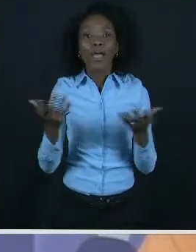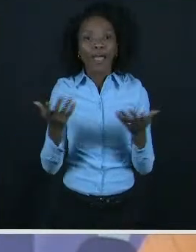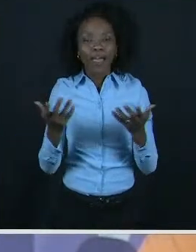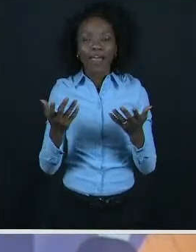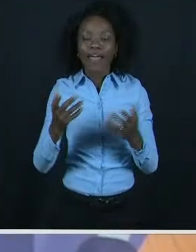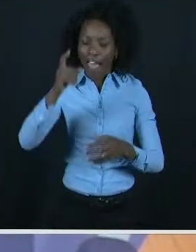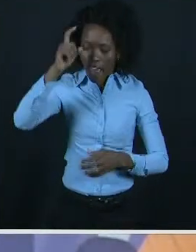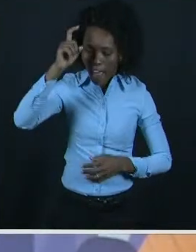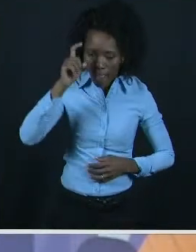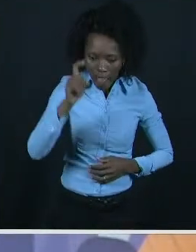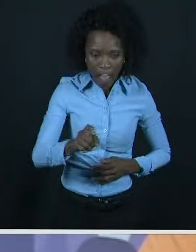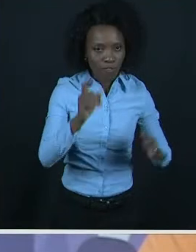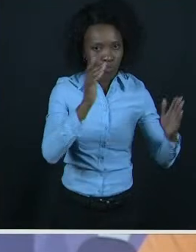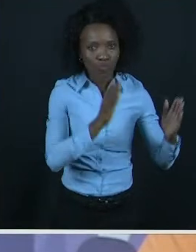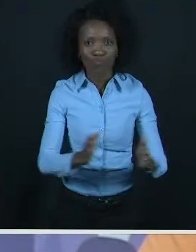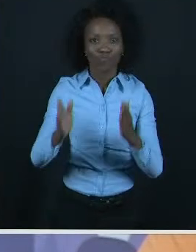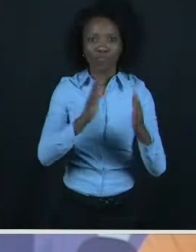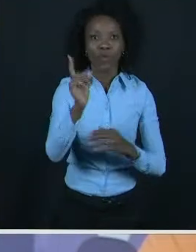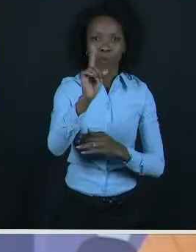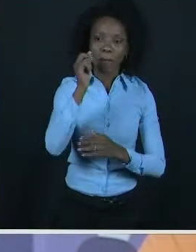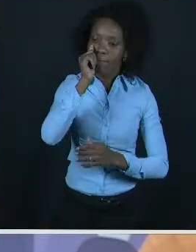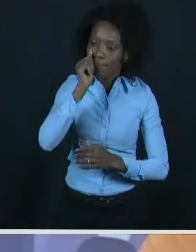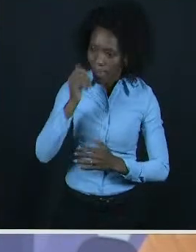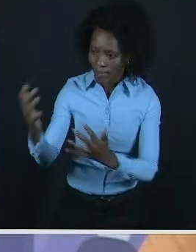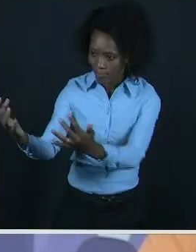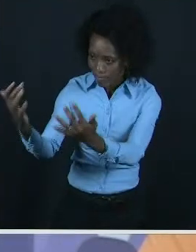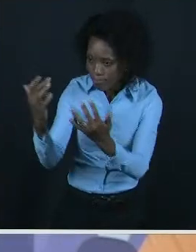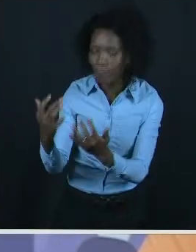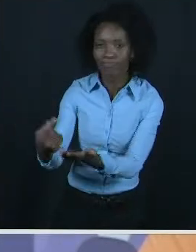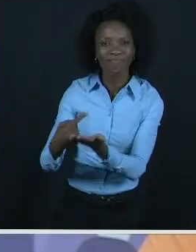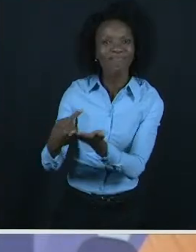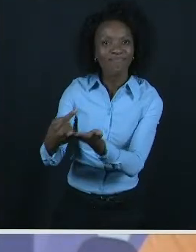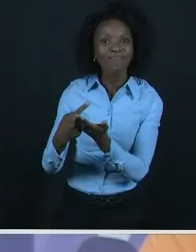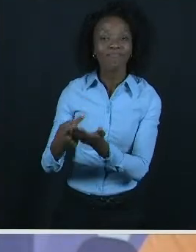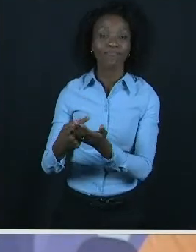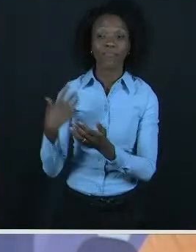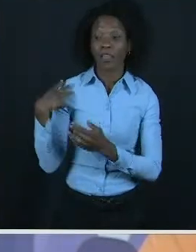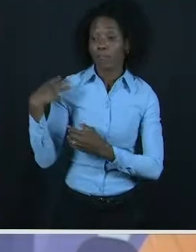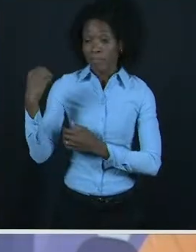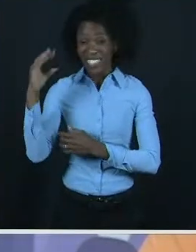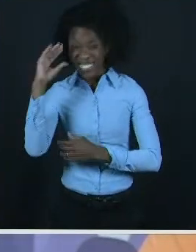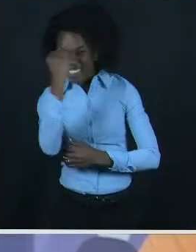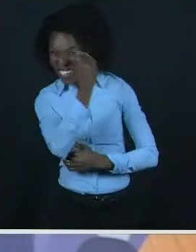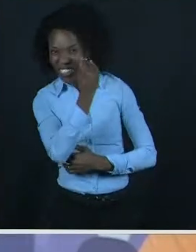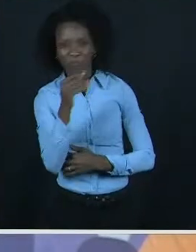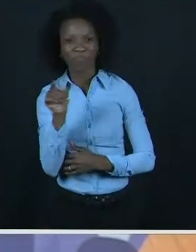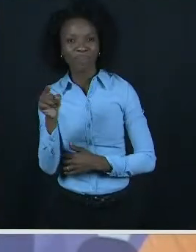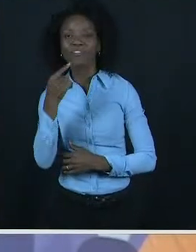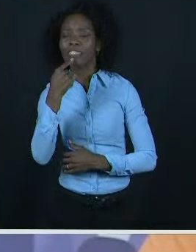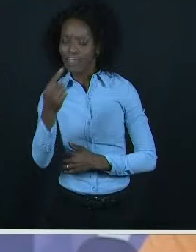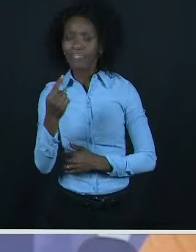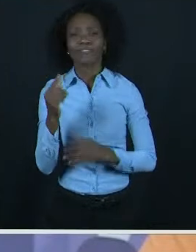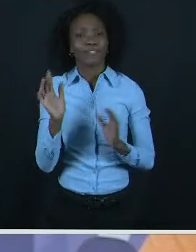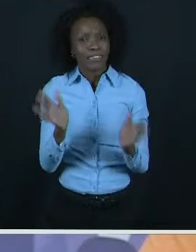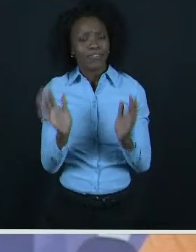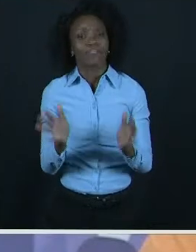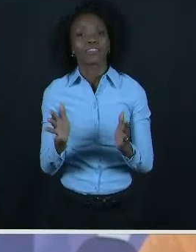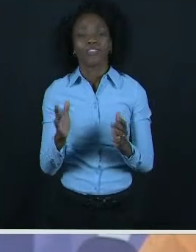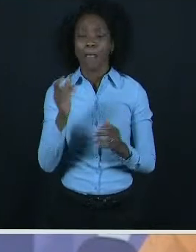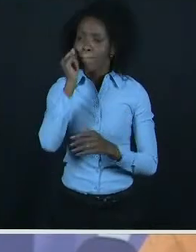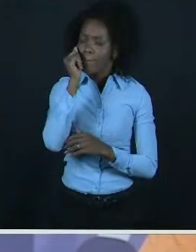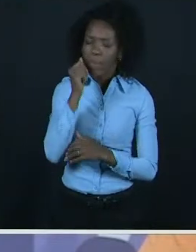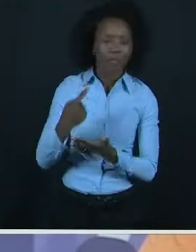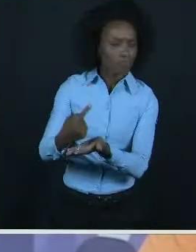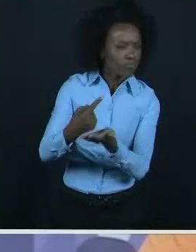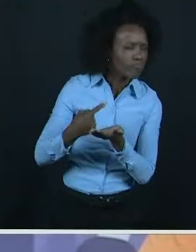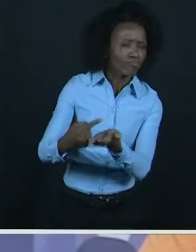to be organizing men's dialogues. Minister Cyril here was recounting the number of men's